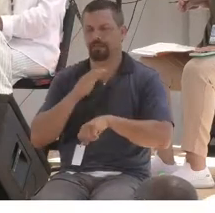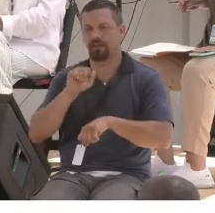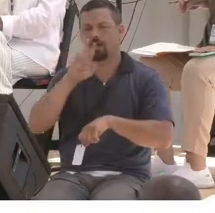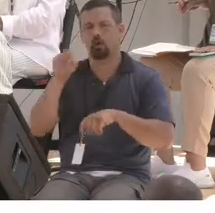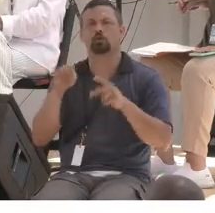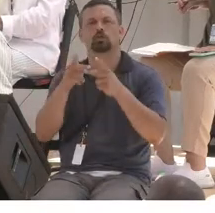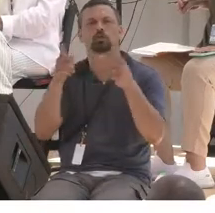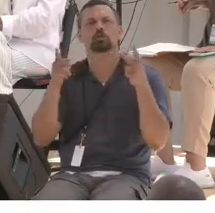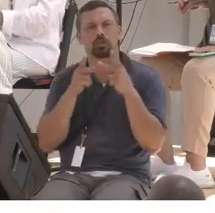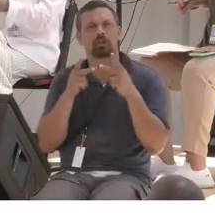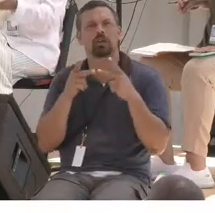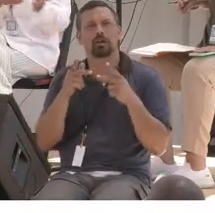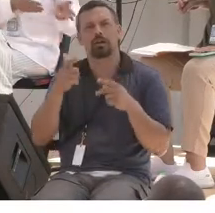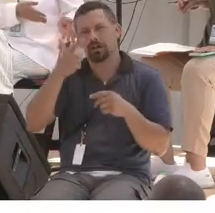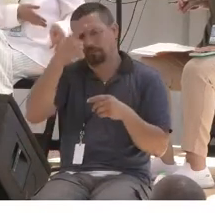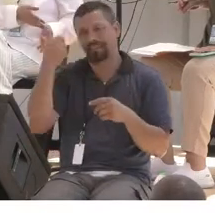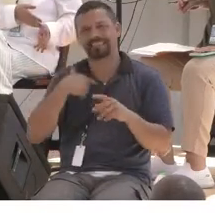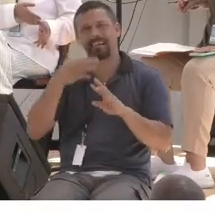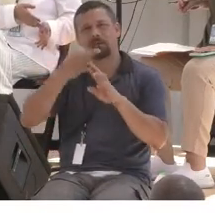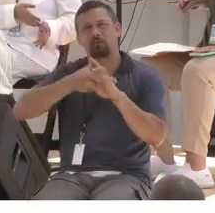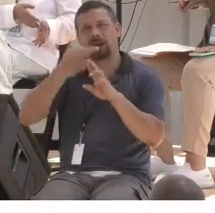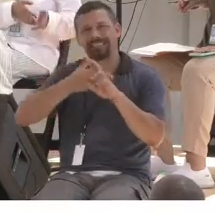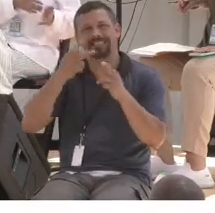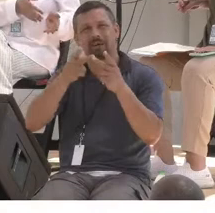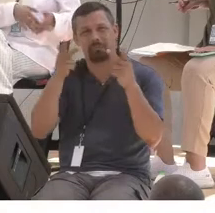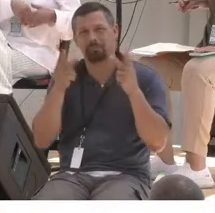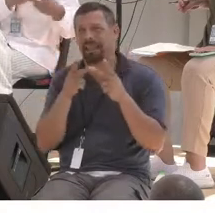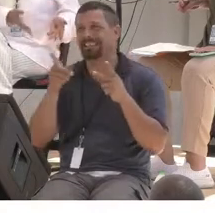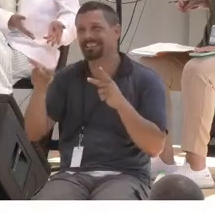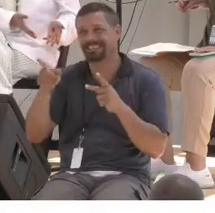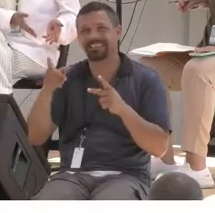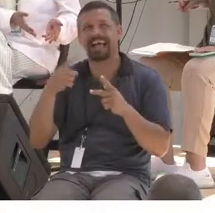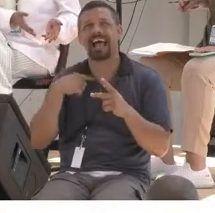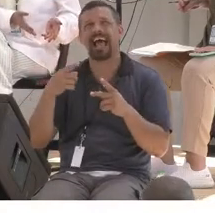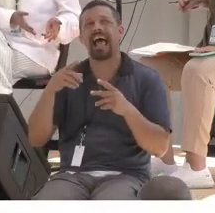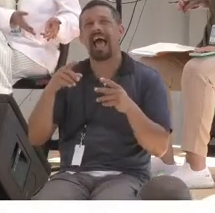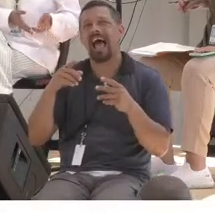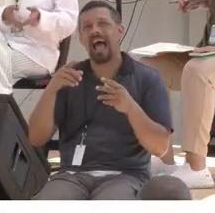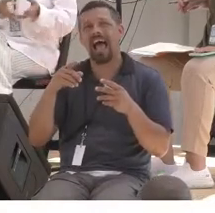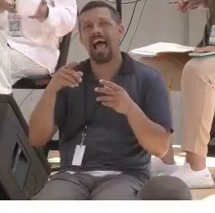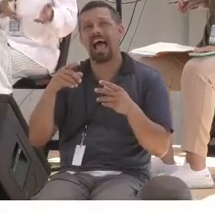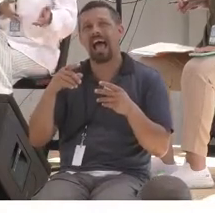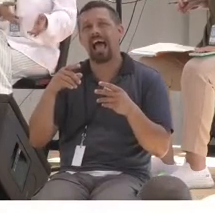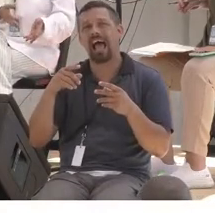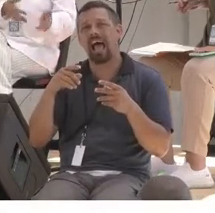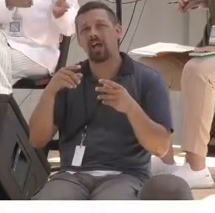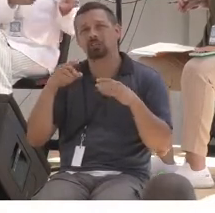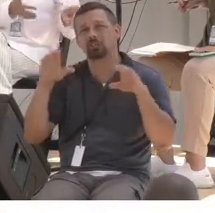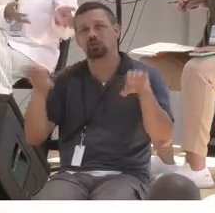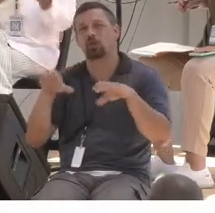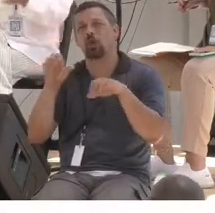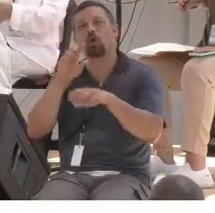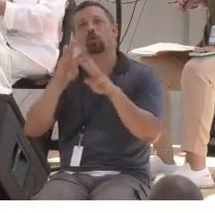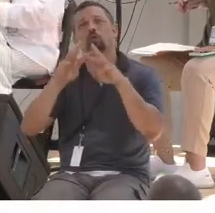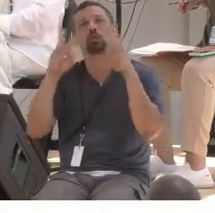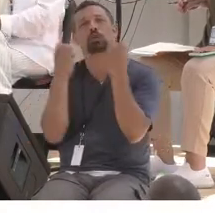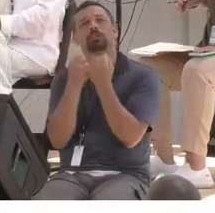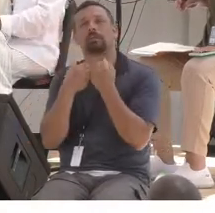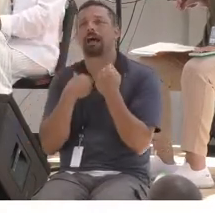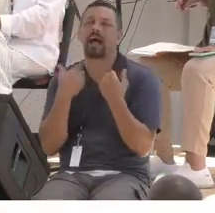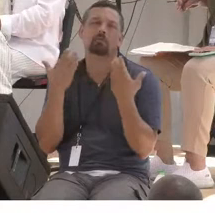know? It's because I'm renting the place there with them and I'm giving the ceramic workshop, so I might as